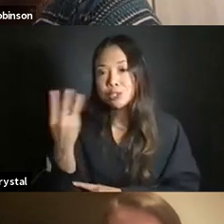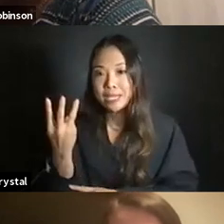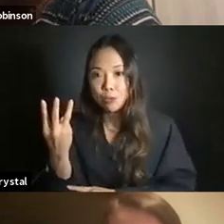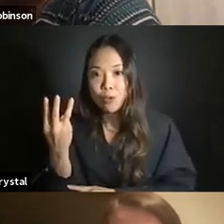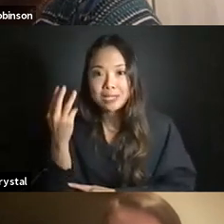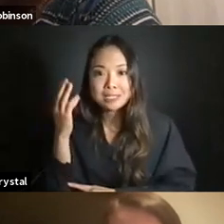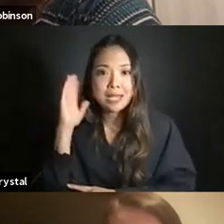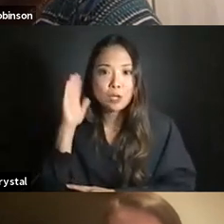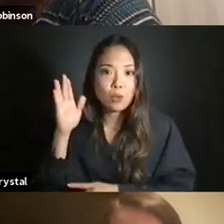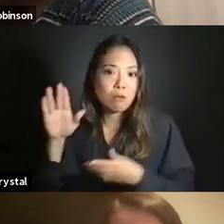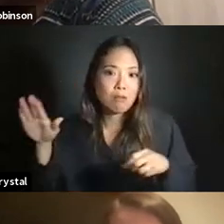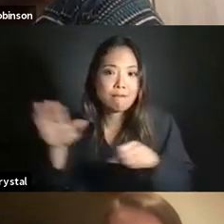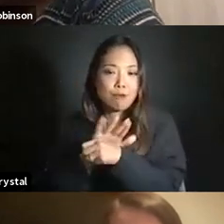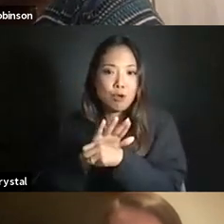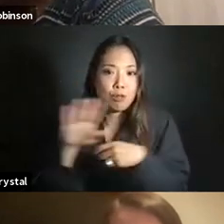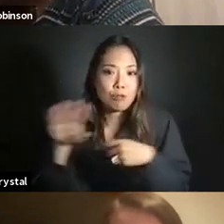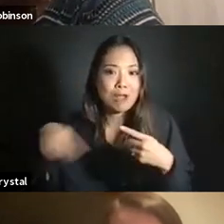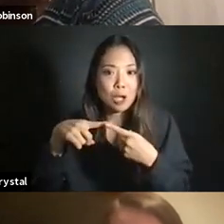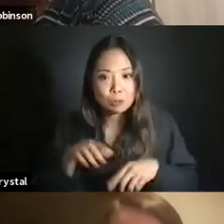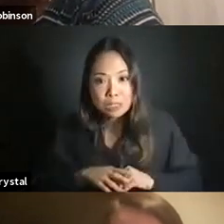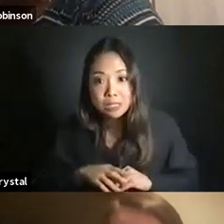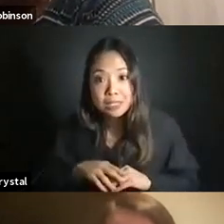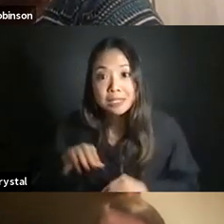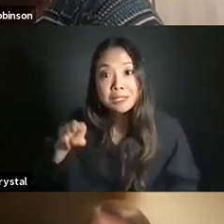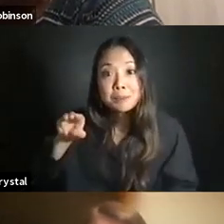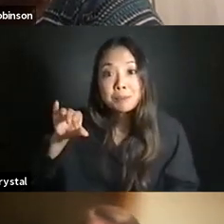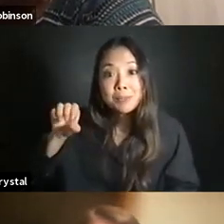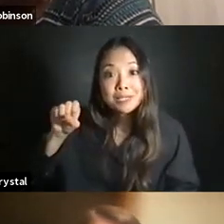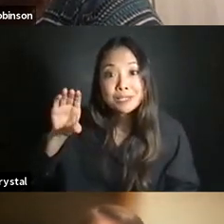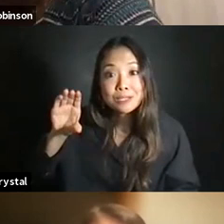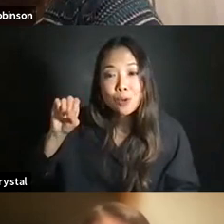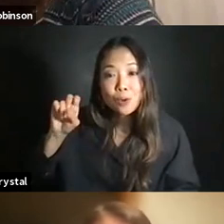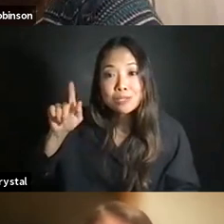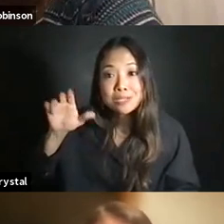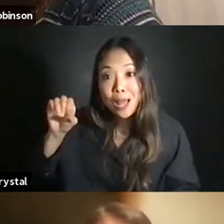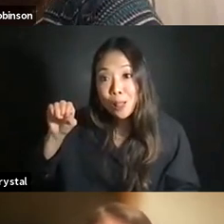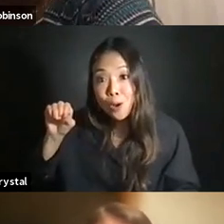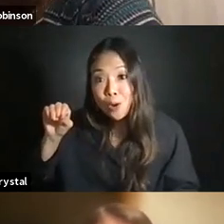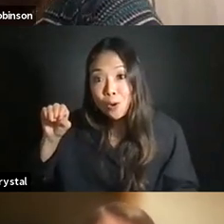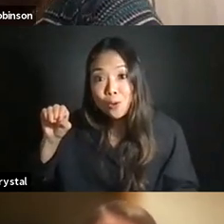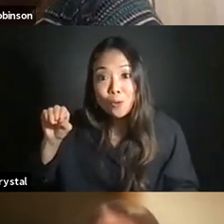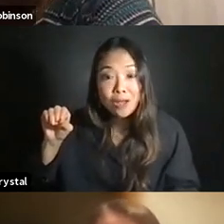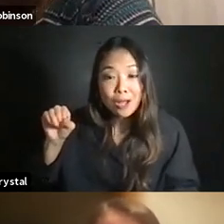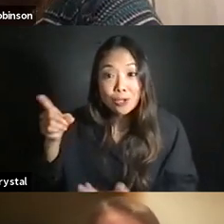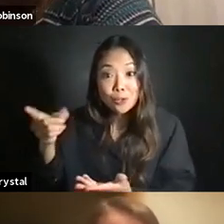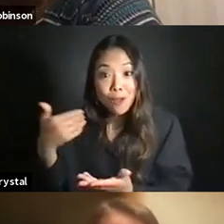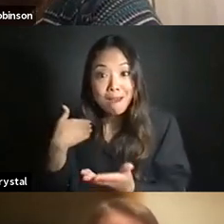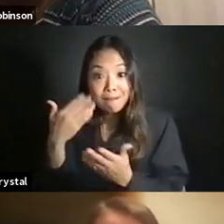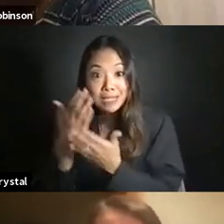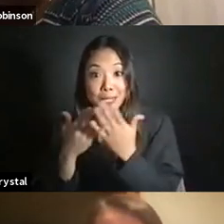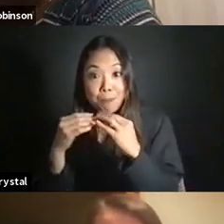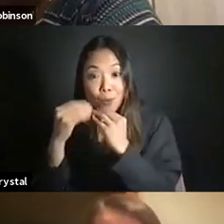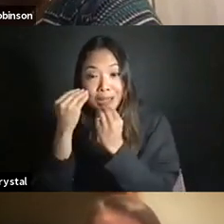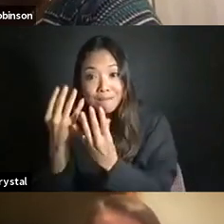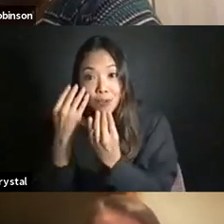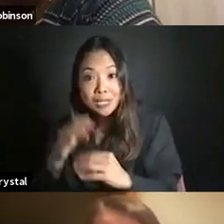full round um miss costello is on i don't know if you saw you put your film on do you have some updates just